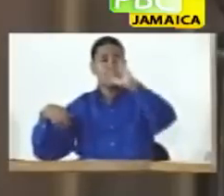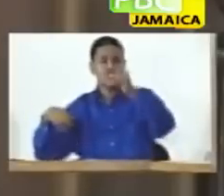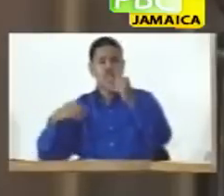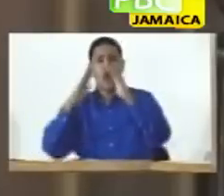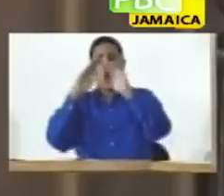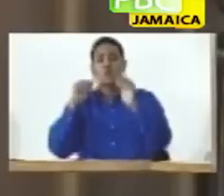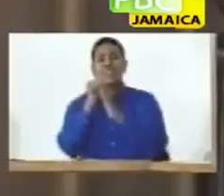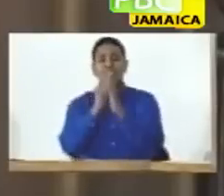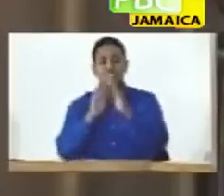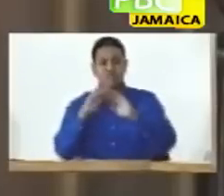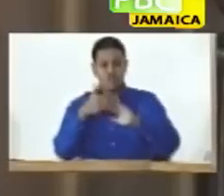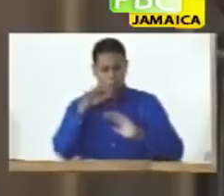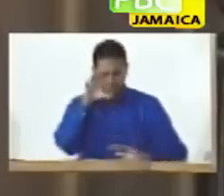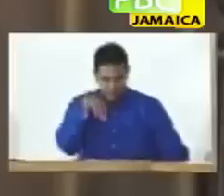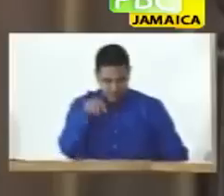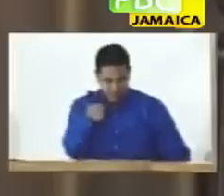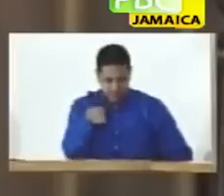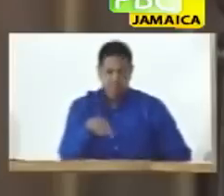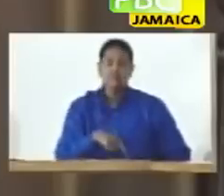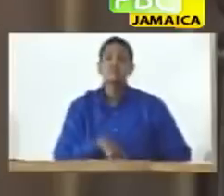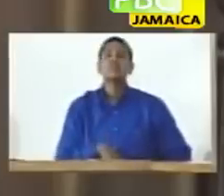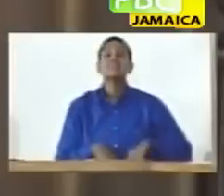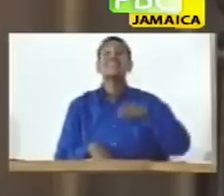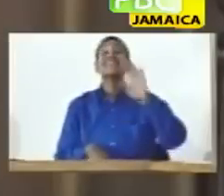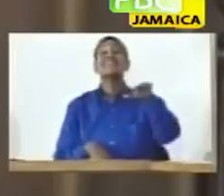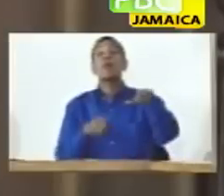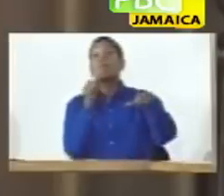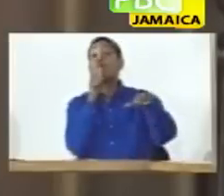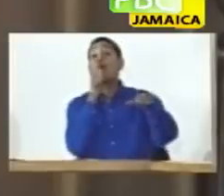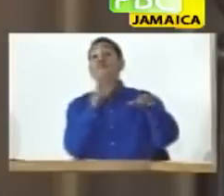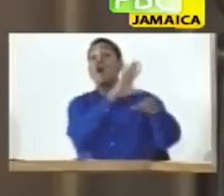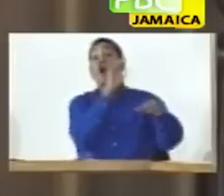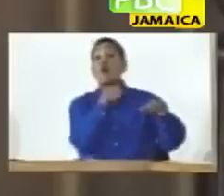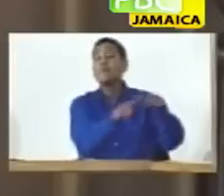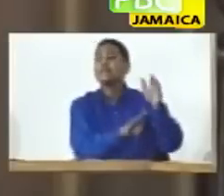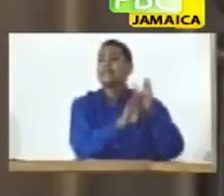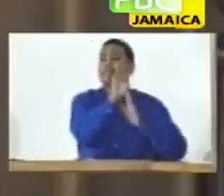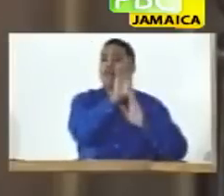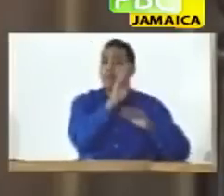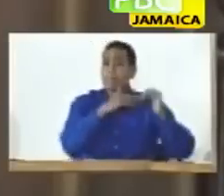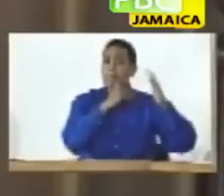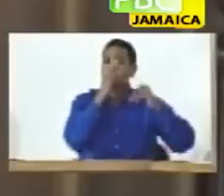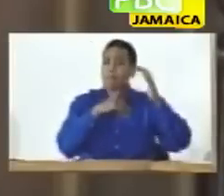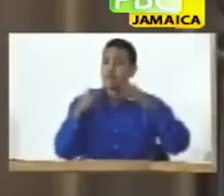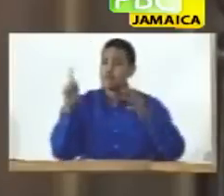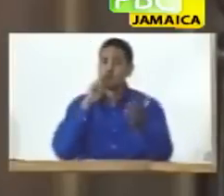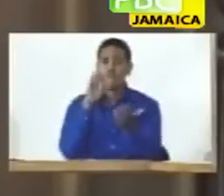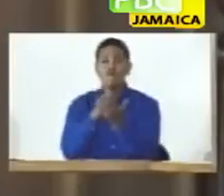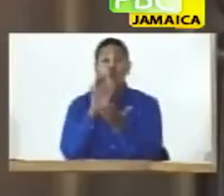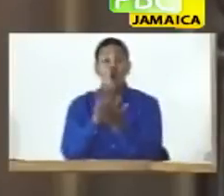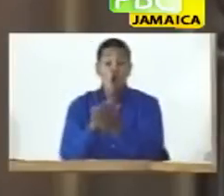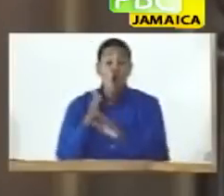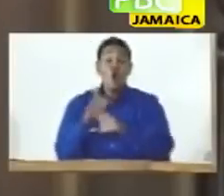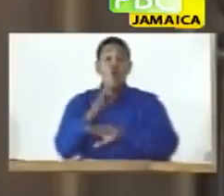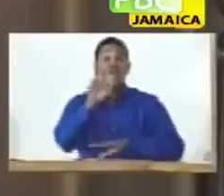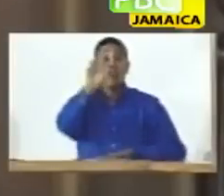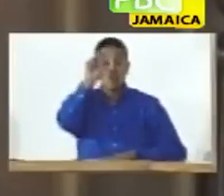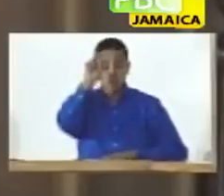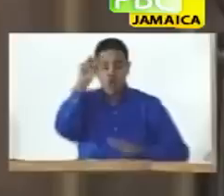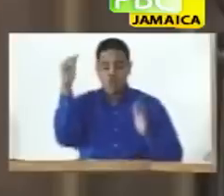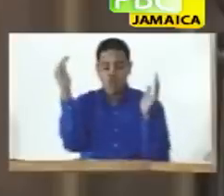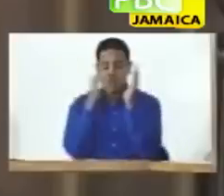Jamaica, HAJ, and the private sector developers would have recorded over